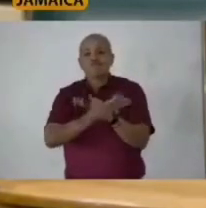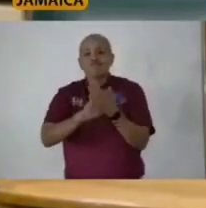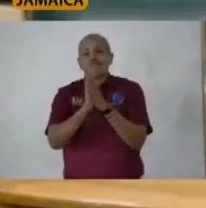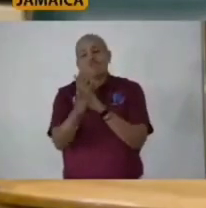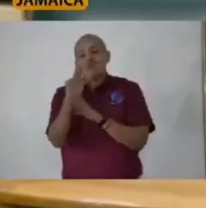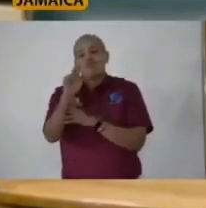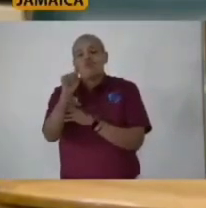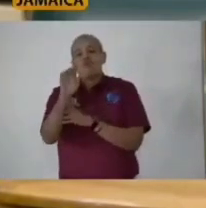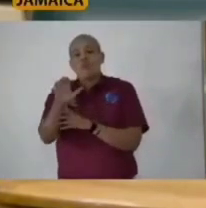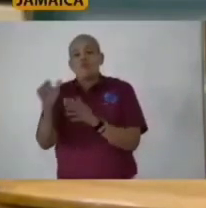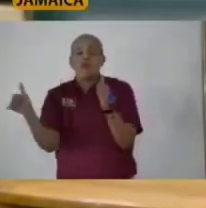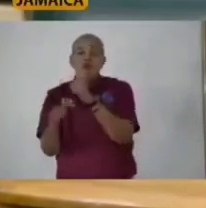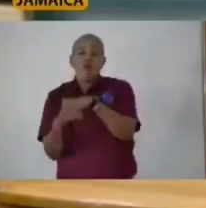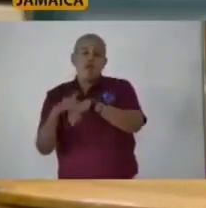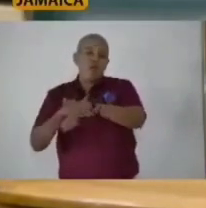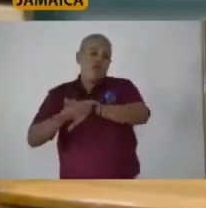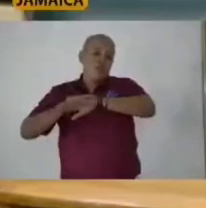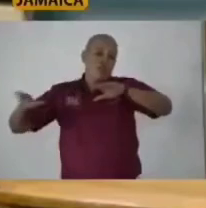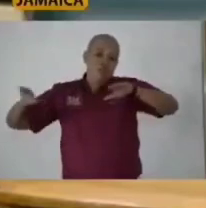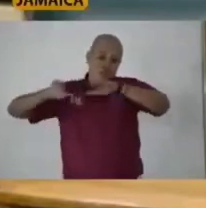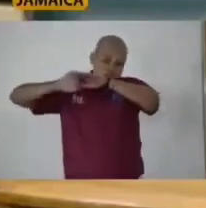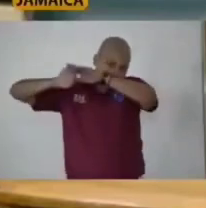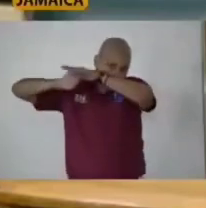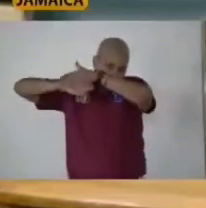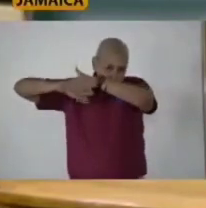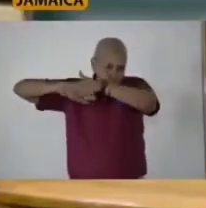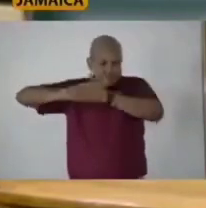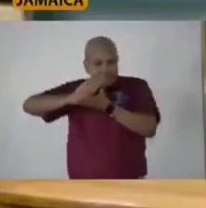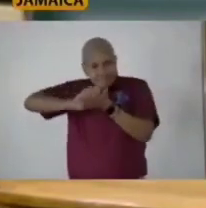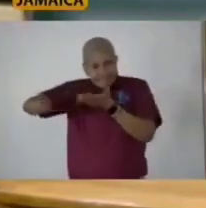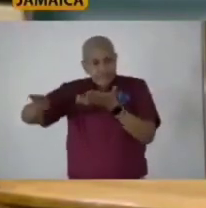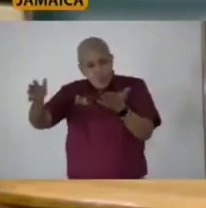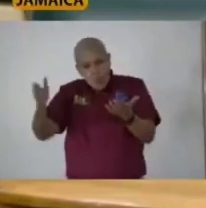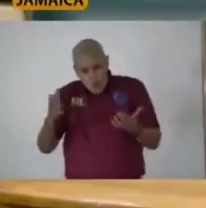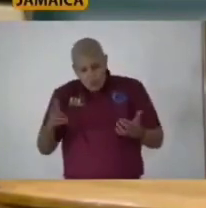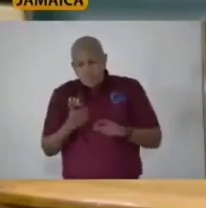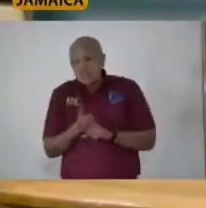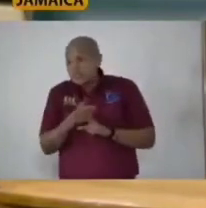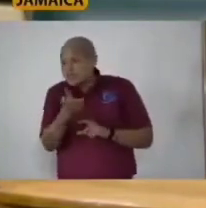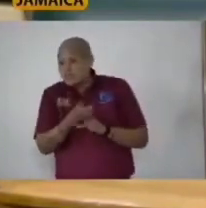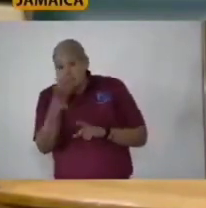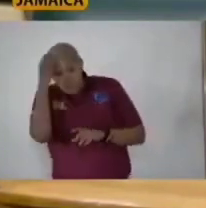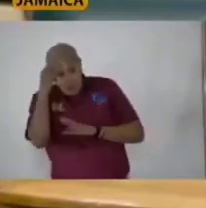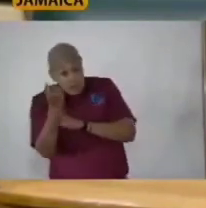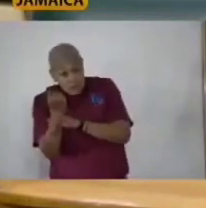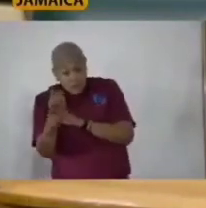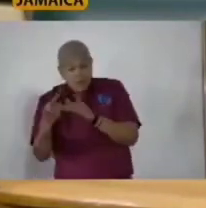Sadly, Madam Speaker, the leader of the opposition has advised that